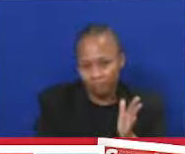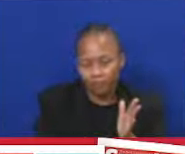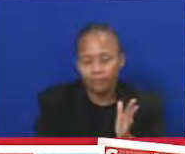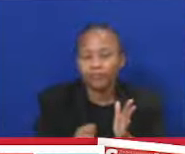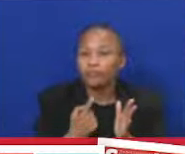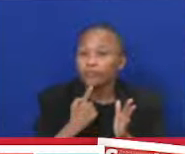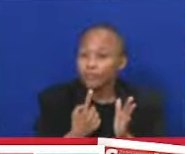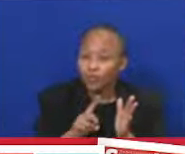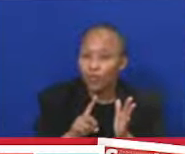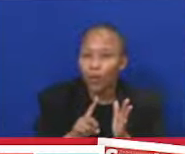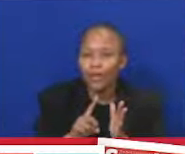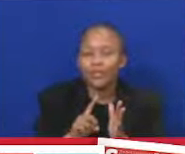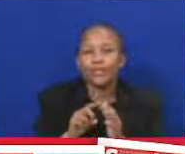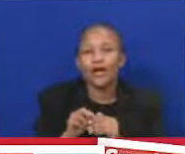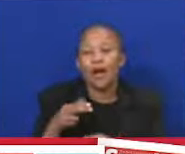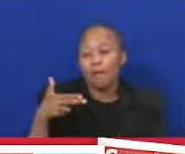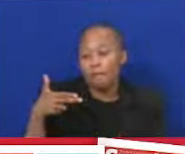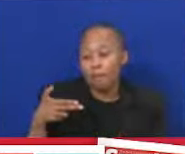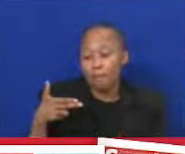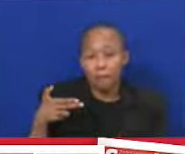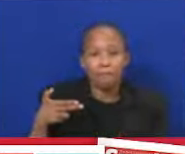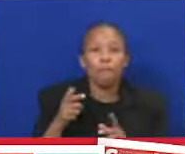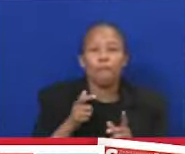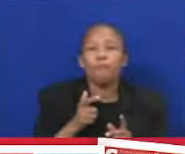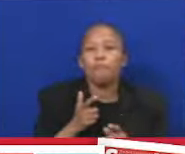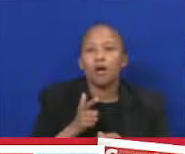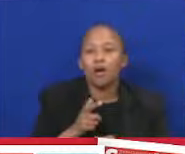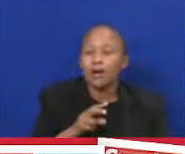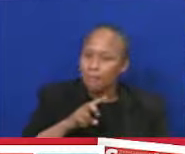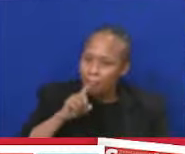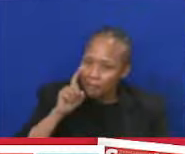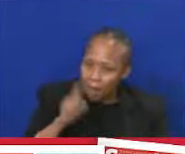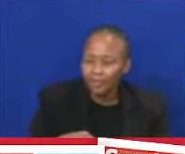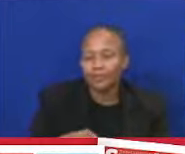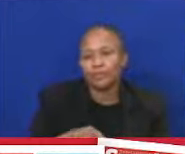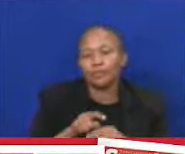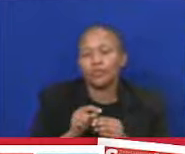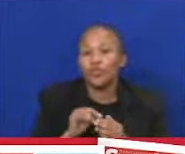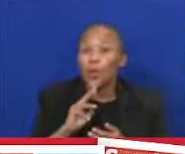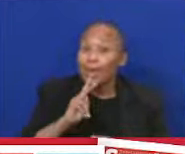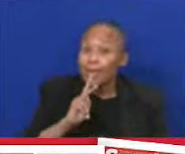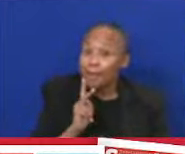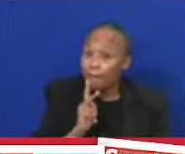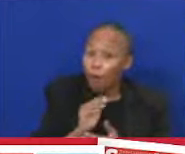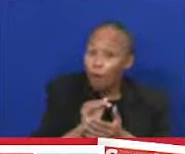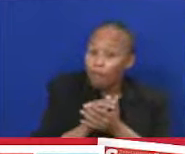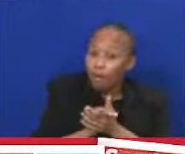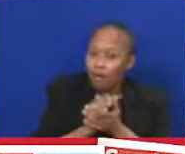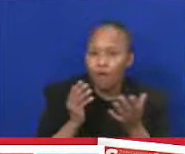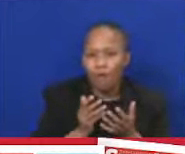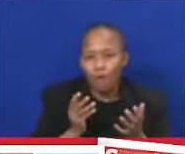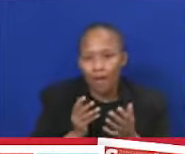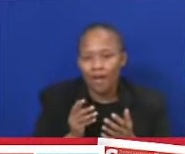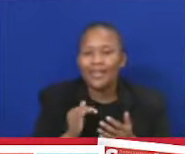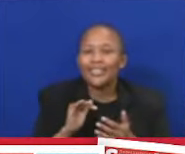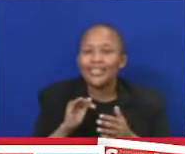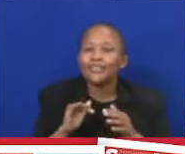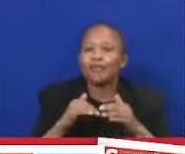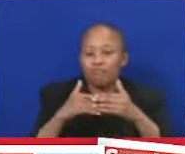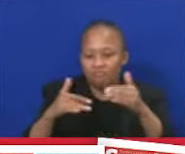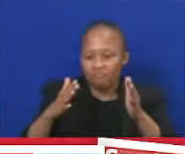stored in the safe, prescribed safe, and or the firearm must only be on